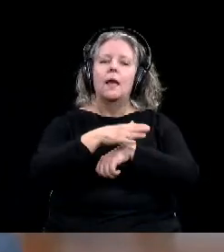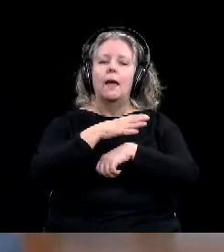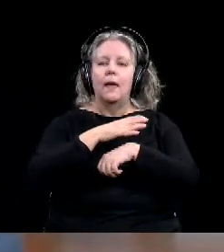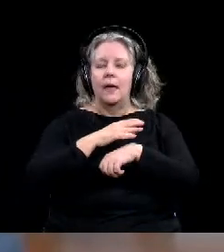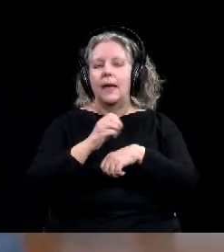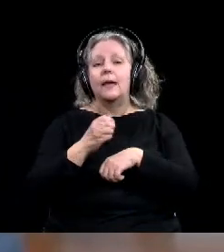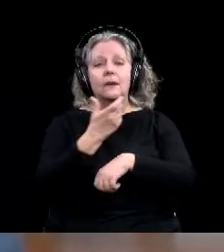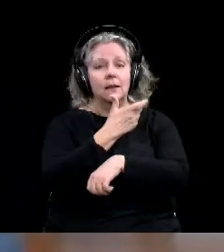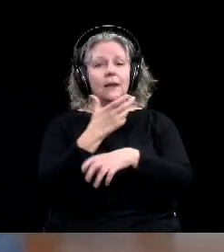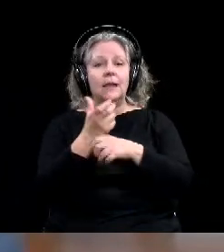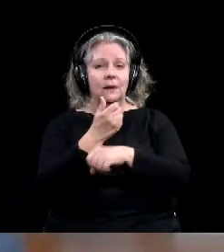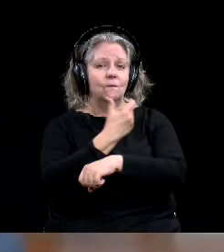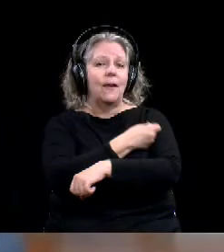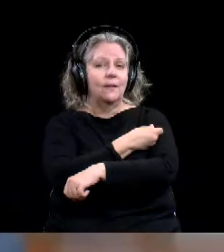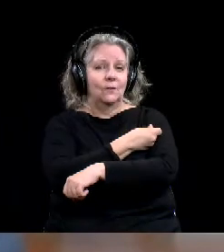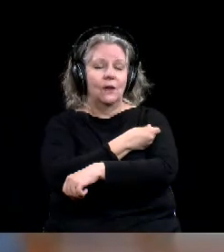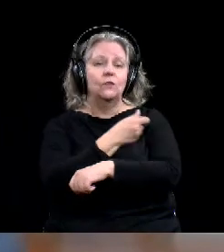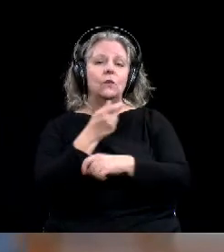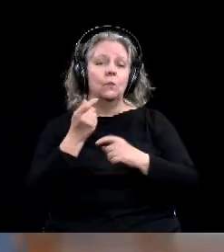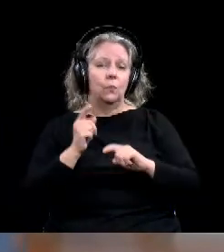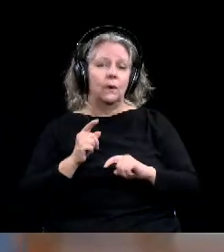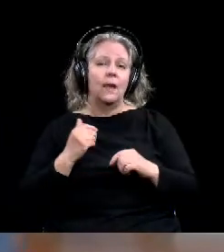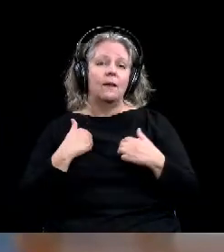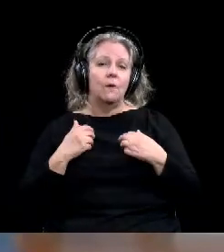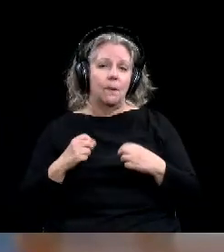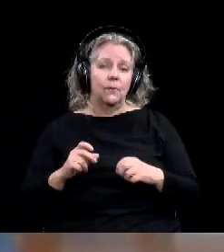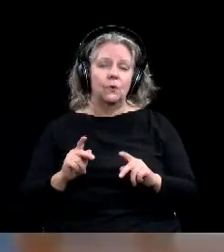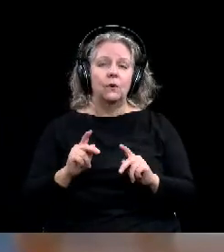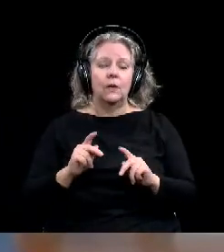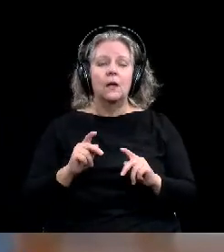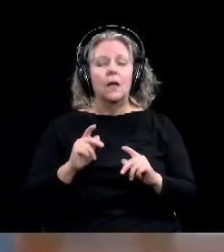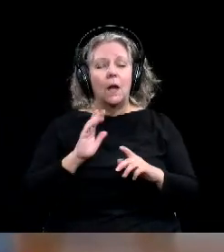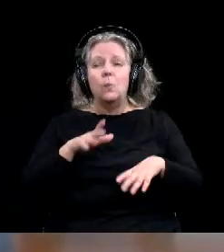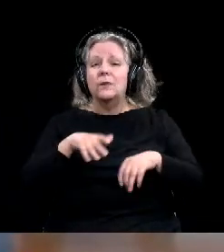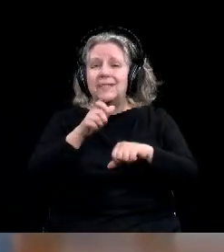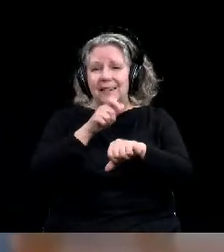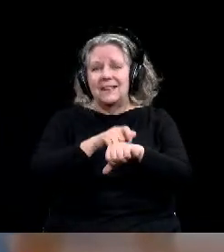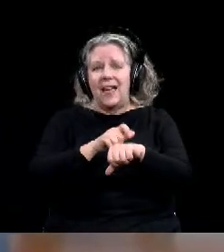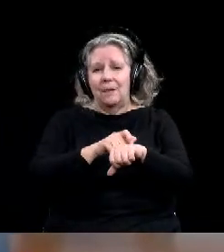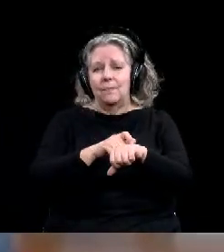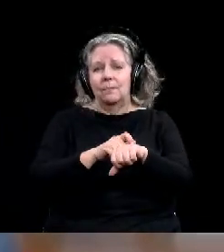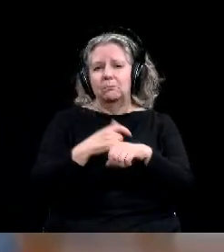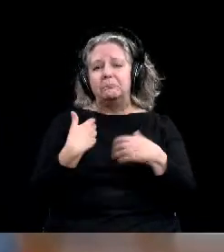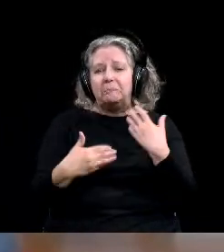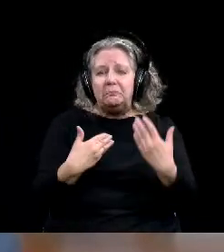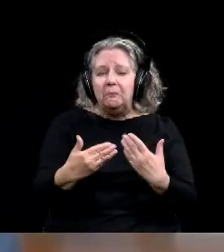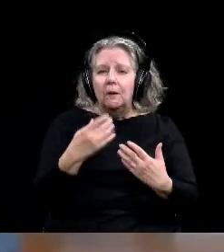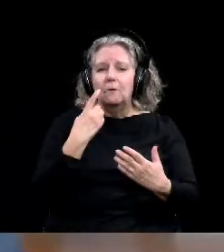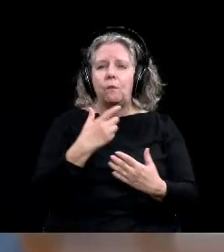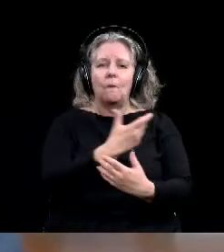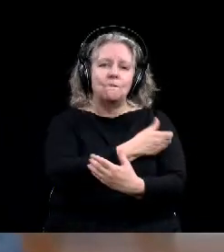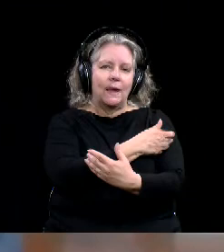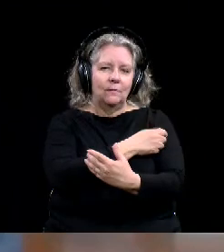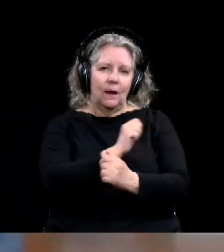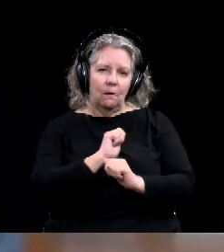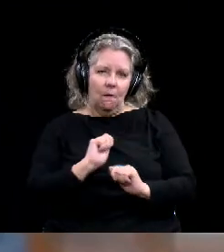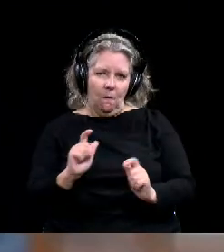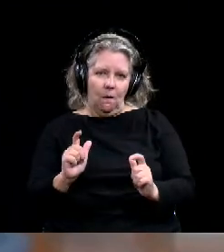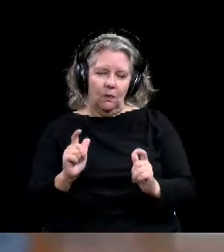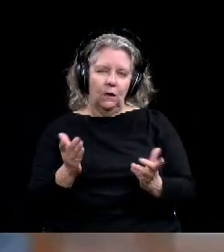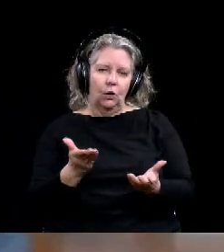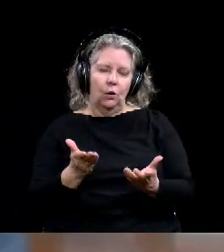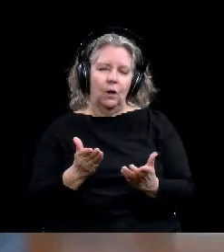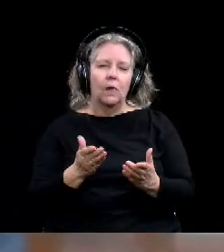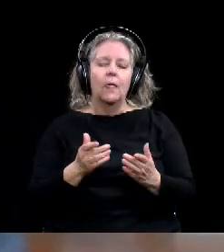the members of our community. In the meantime, and even after being vaccinated, We continue to urge you to please practice social